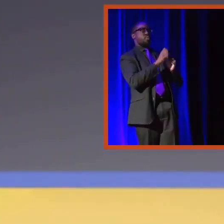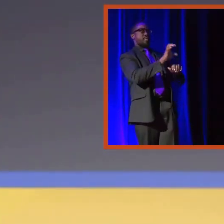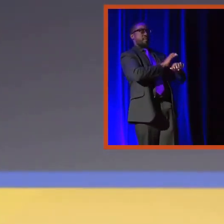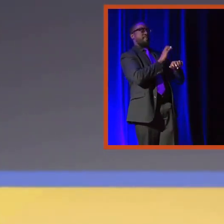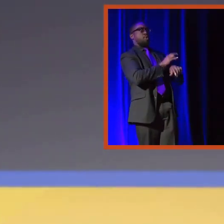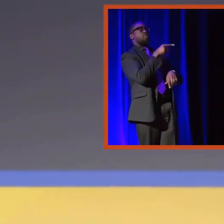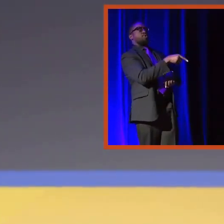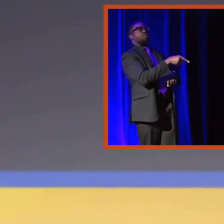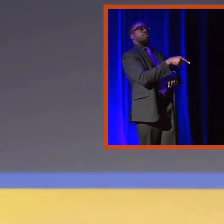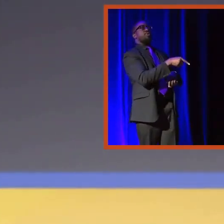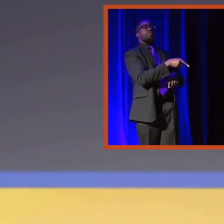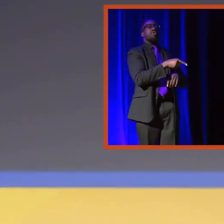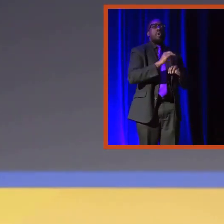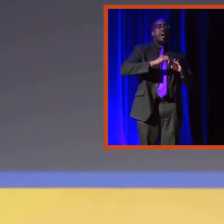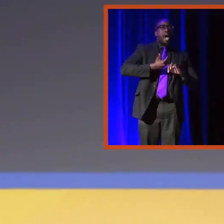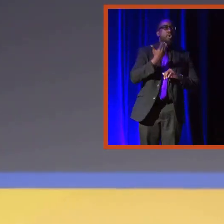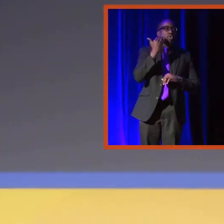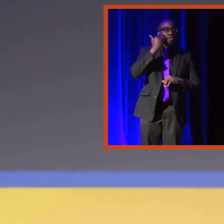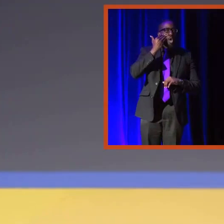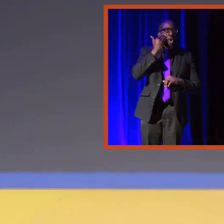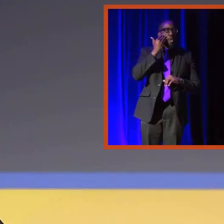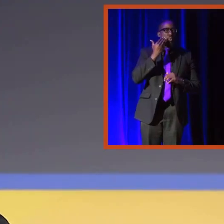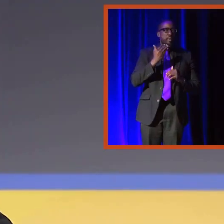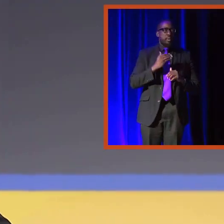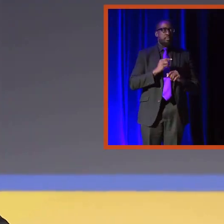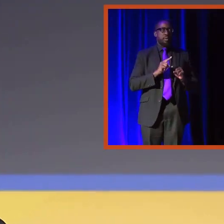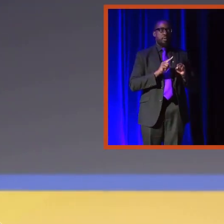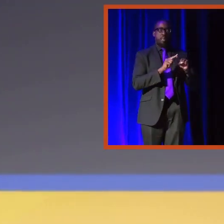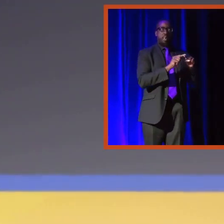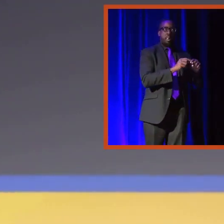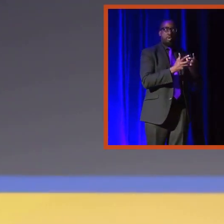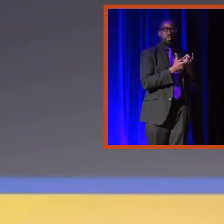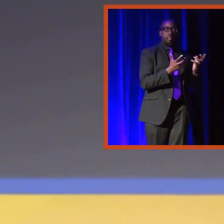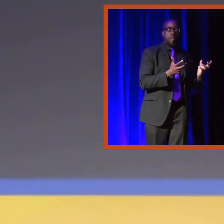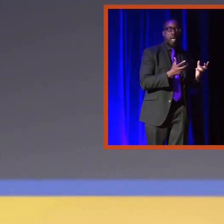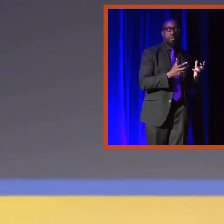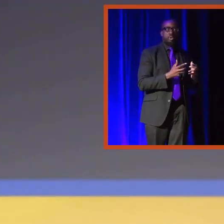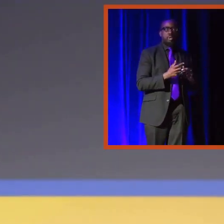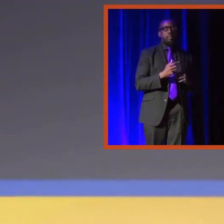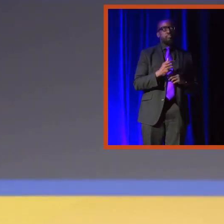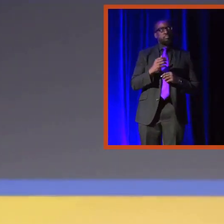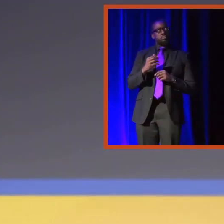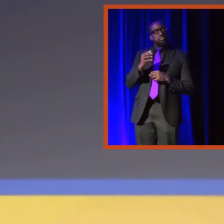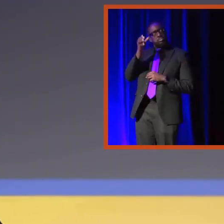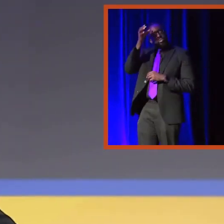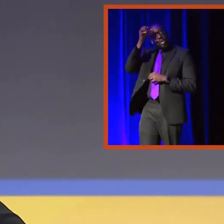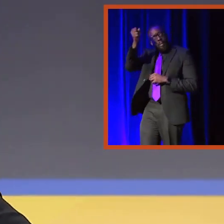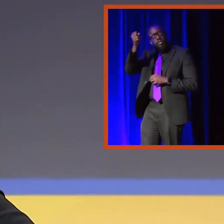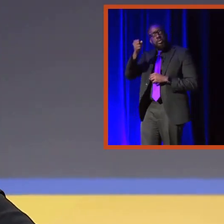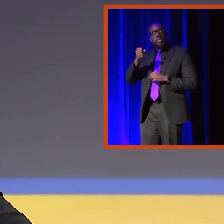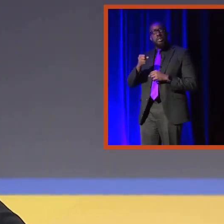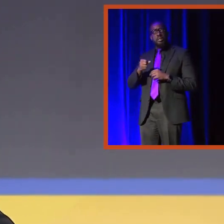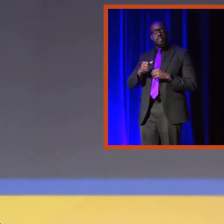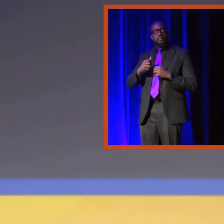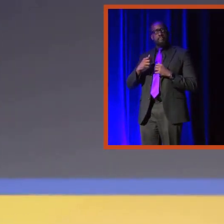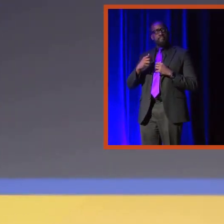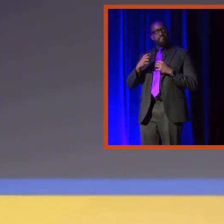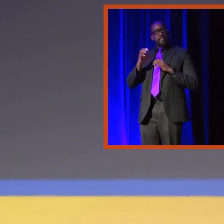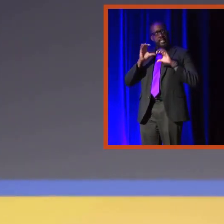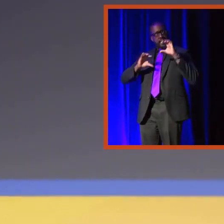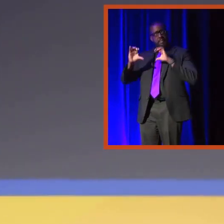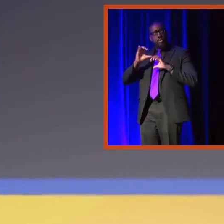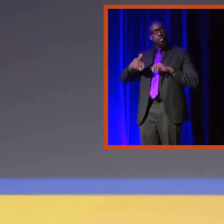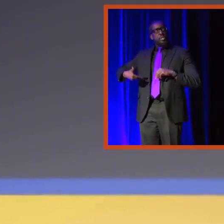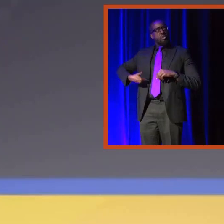know that you're not over-relying and you're using common sense and chemical intuition